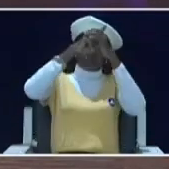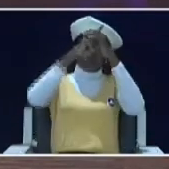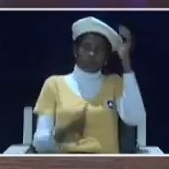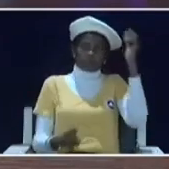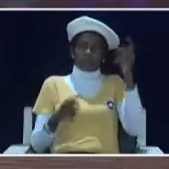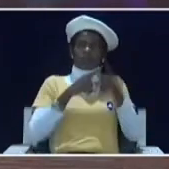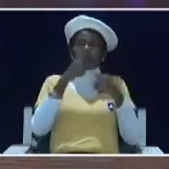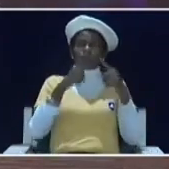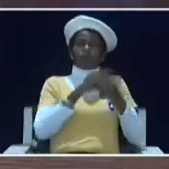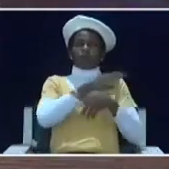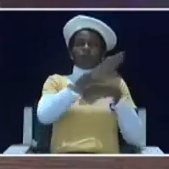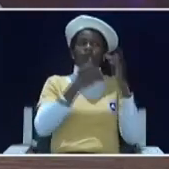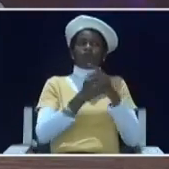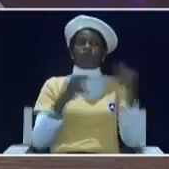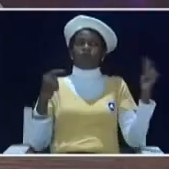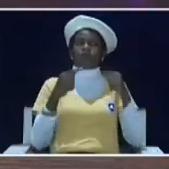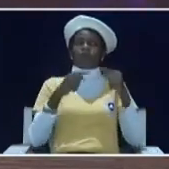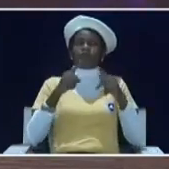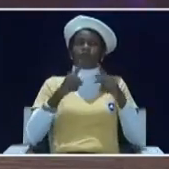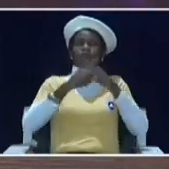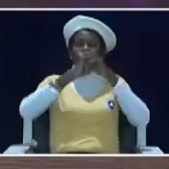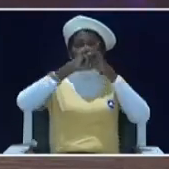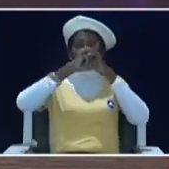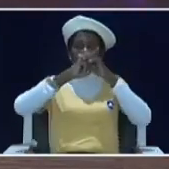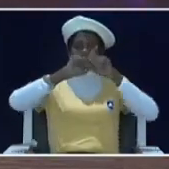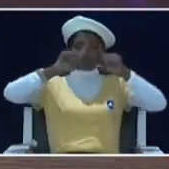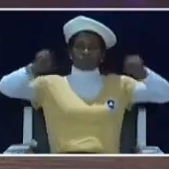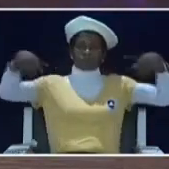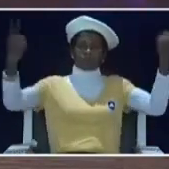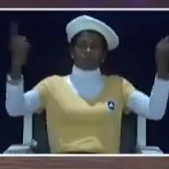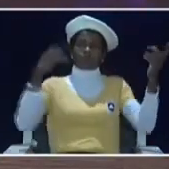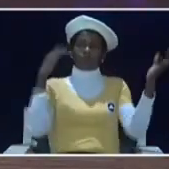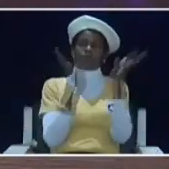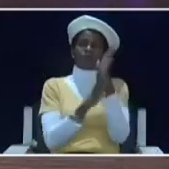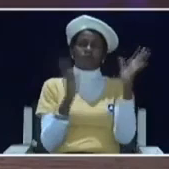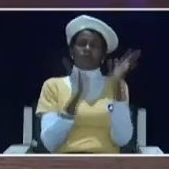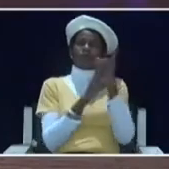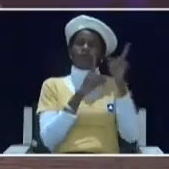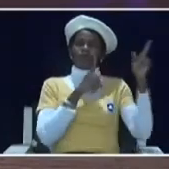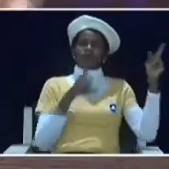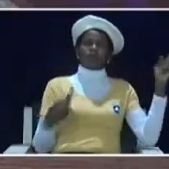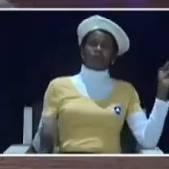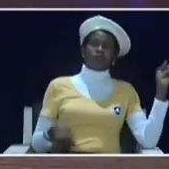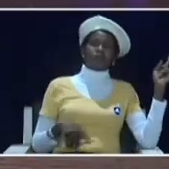when all the pain was gone. Praise the name of the Lord.